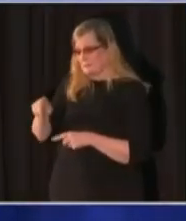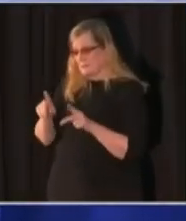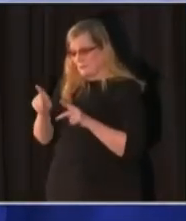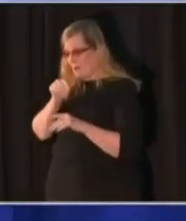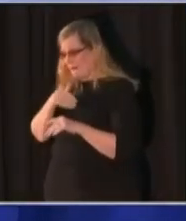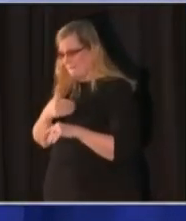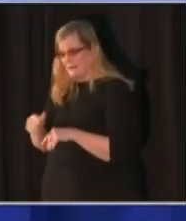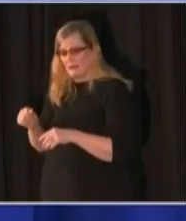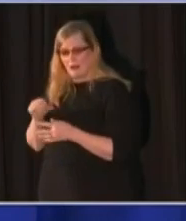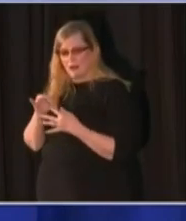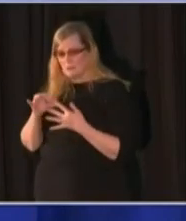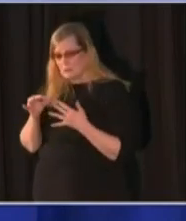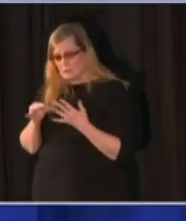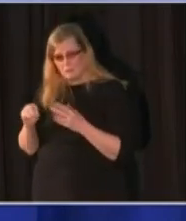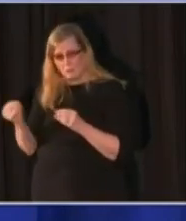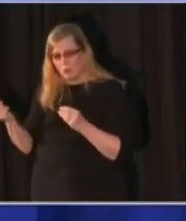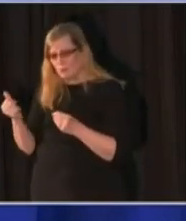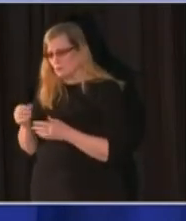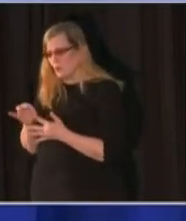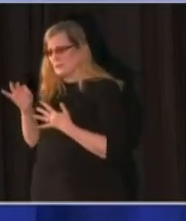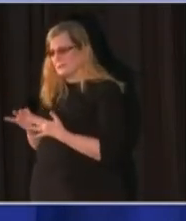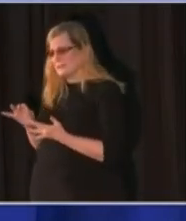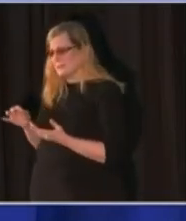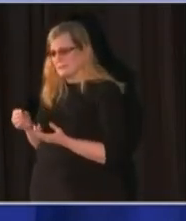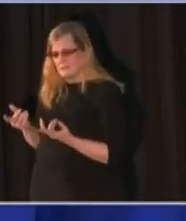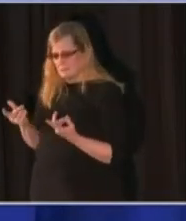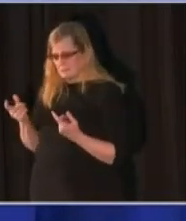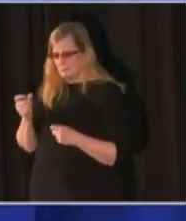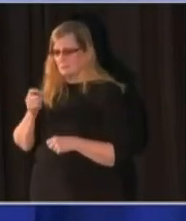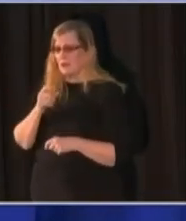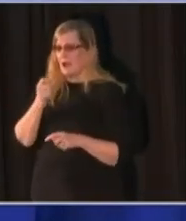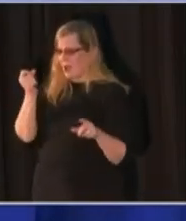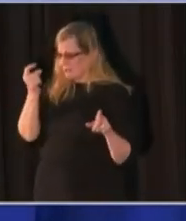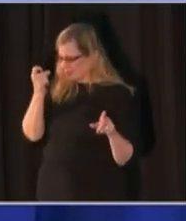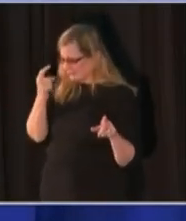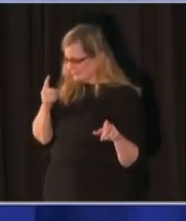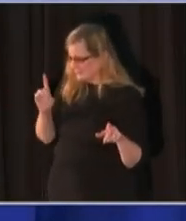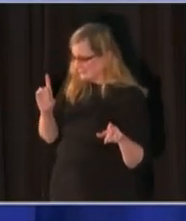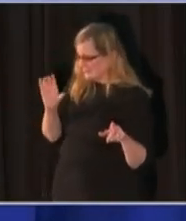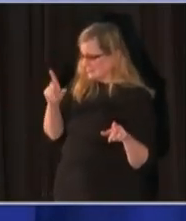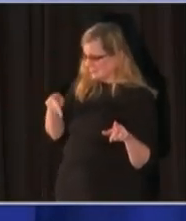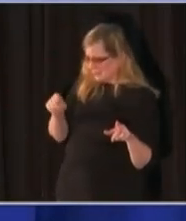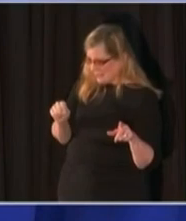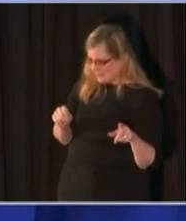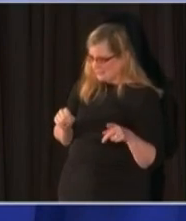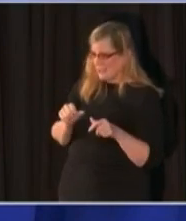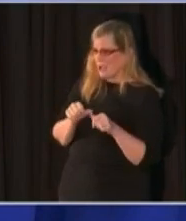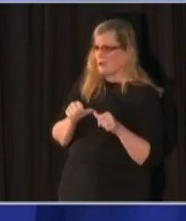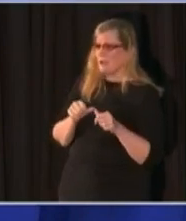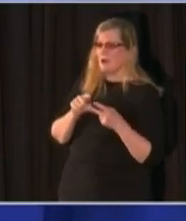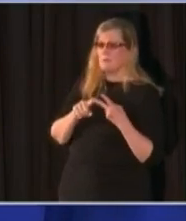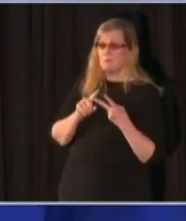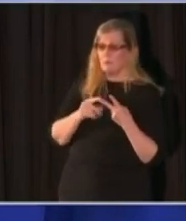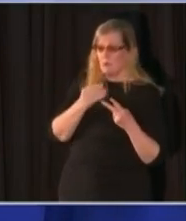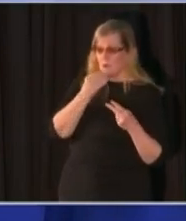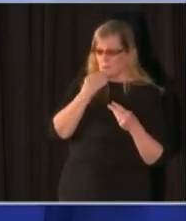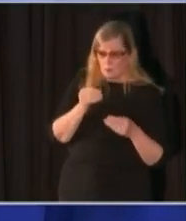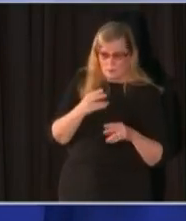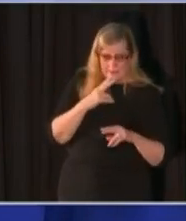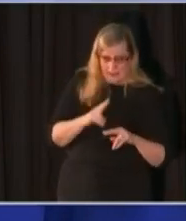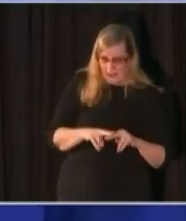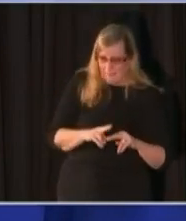that people are able to purchase with their SNAP benefits, particularly people who are not able to leave their homes. They will be able to